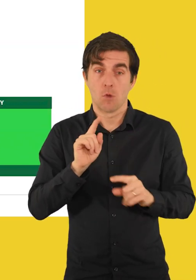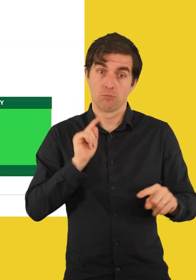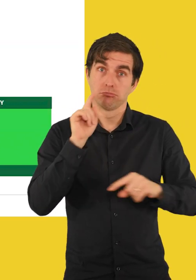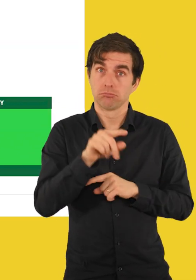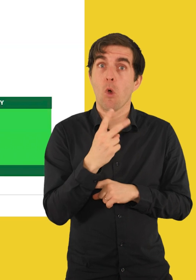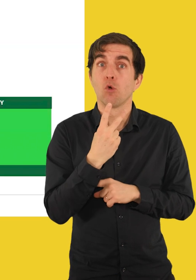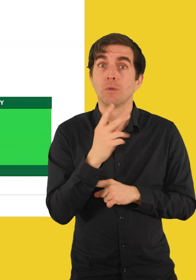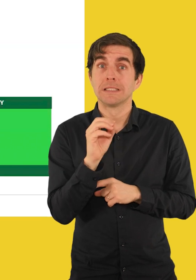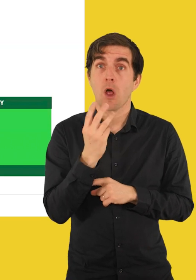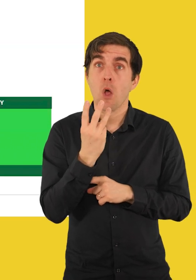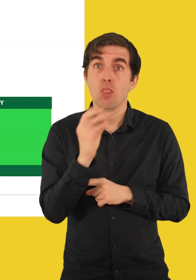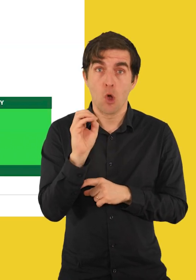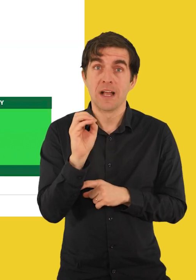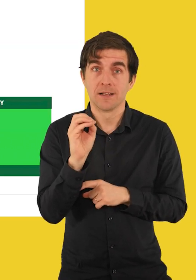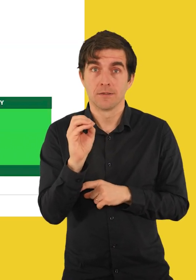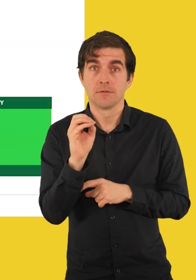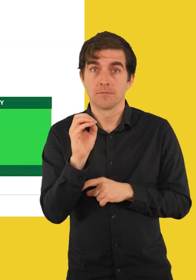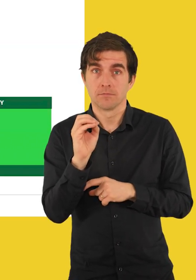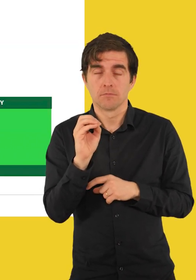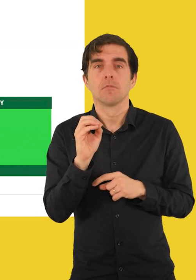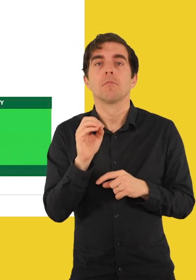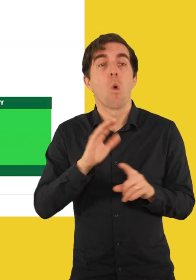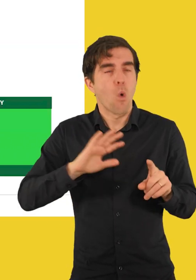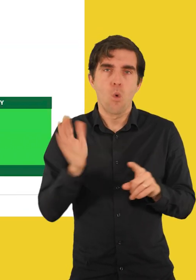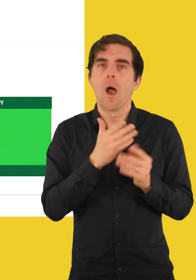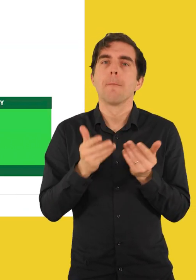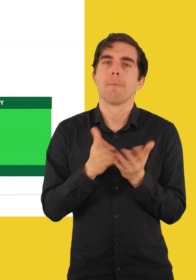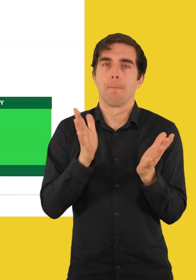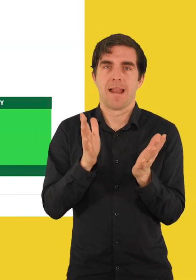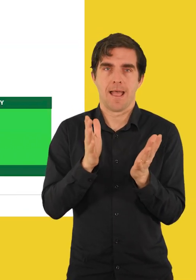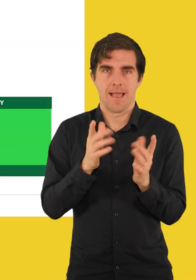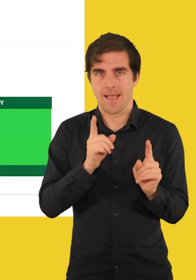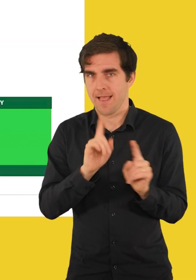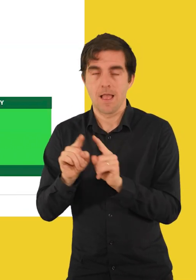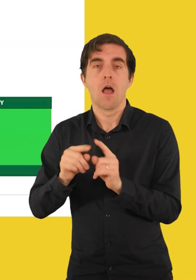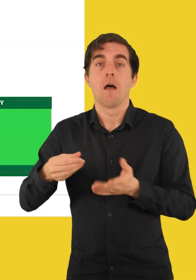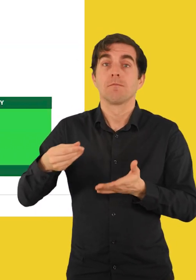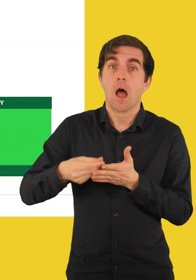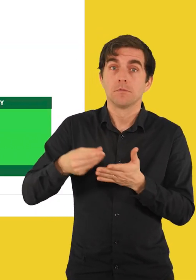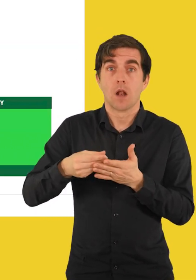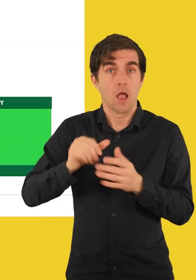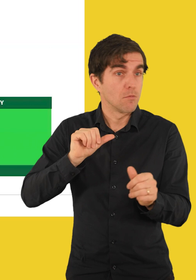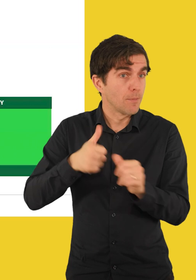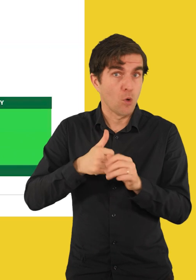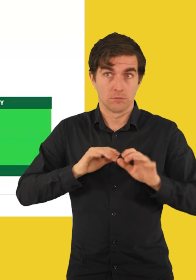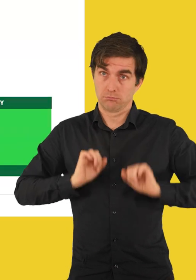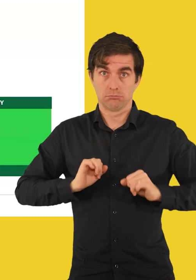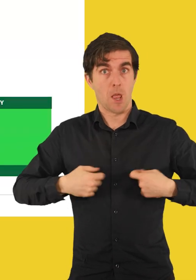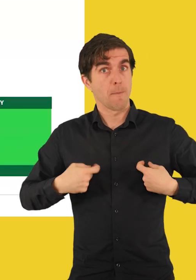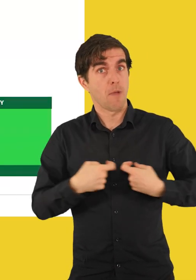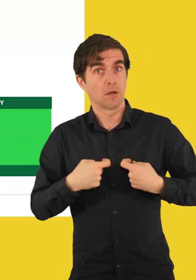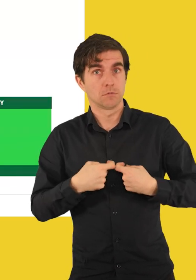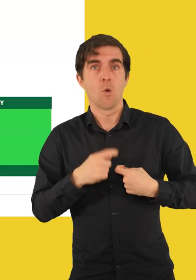in 2030, all the public subsidies and financial support provided by